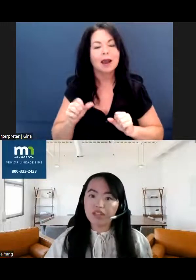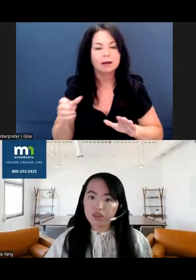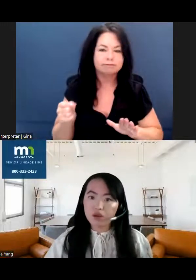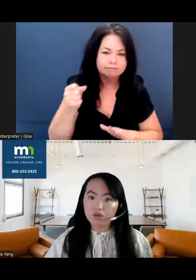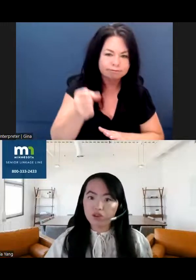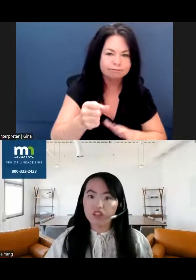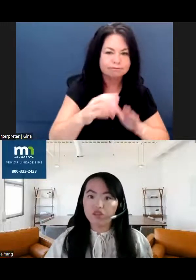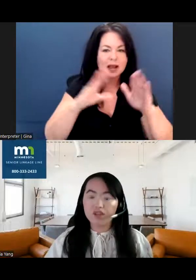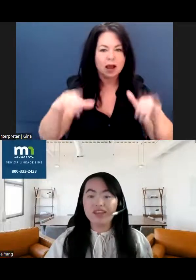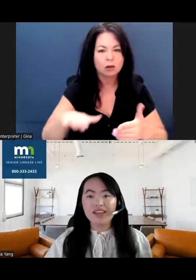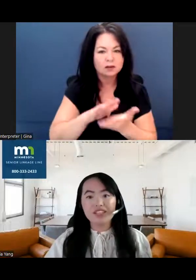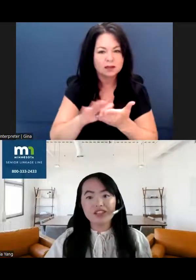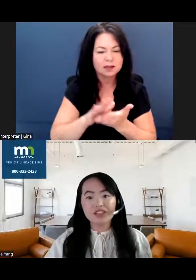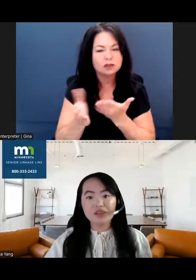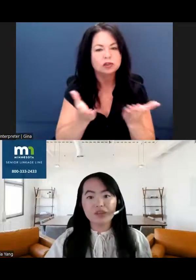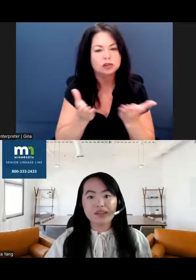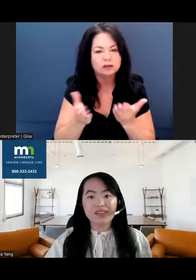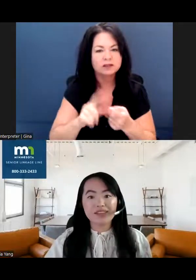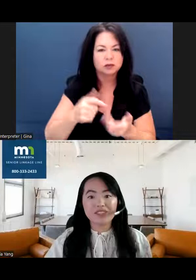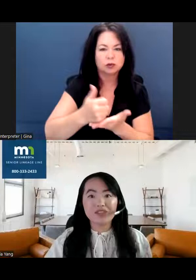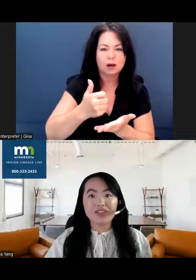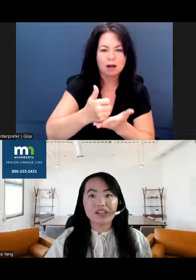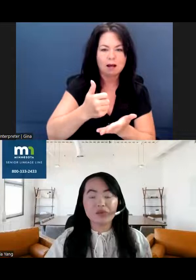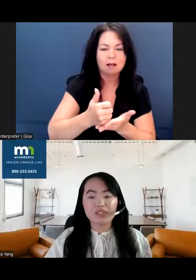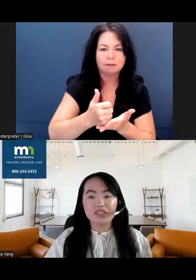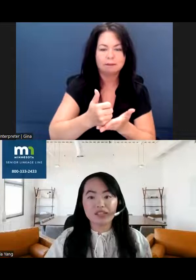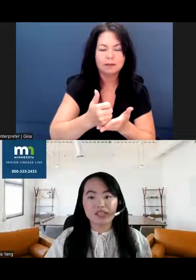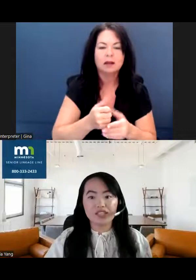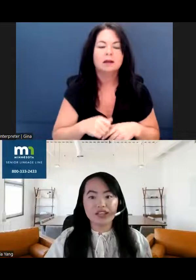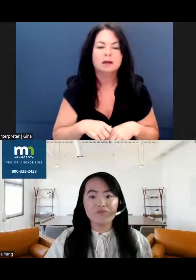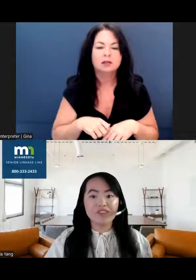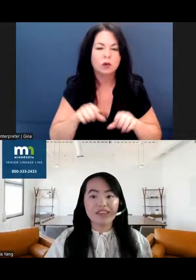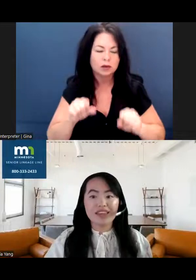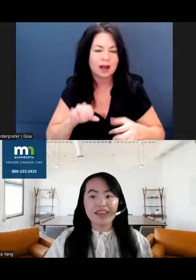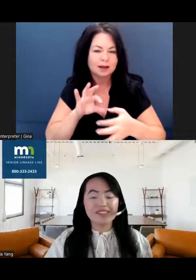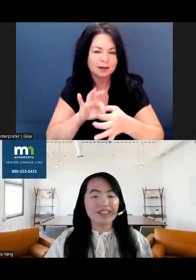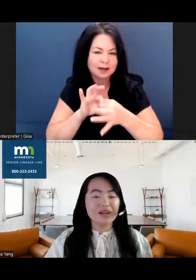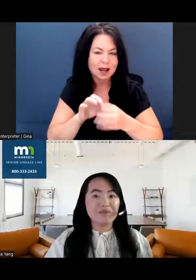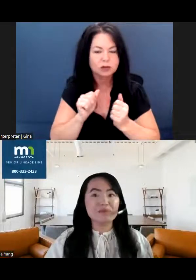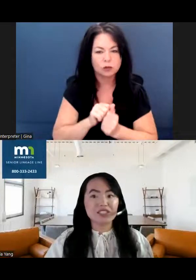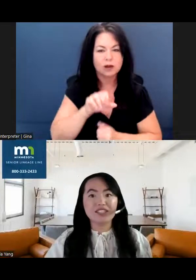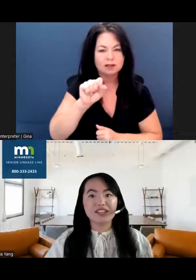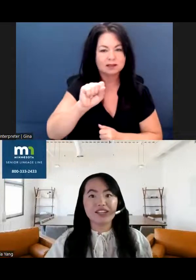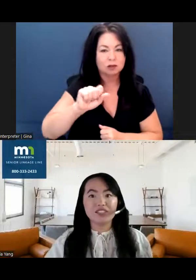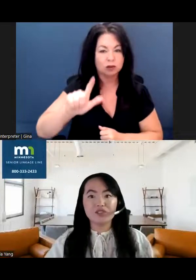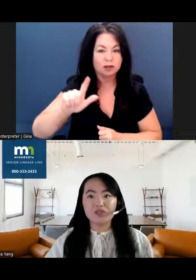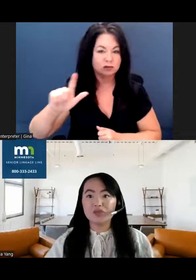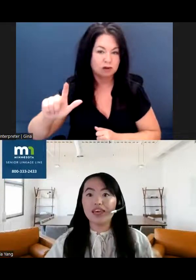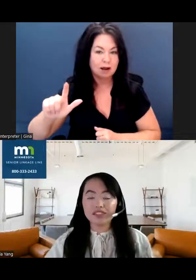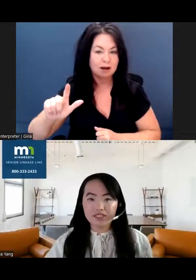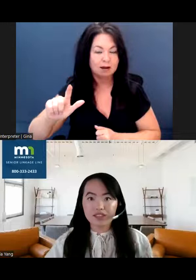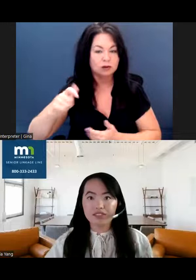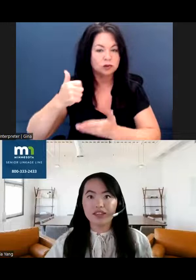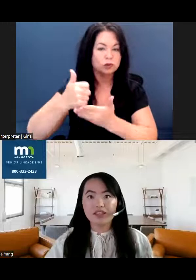help clean the home for your loved one is another great way that you can connect with the Senior LinkAge LiNE, and the specialist can connect you